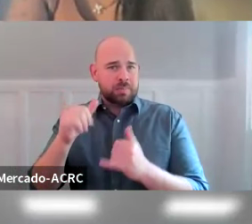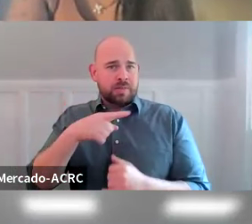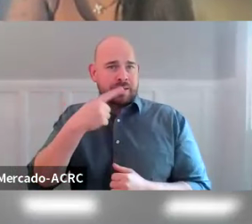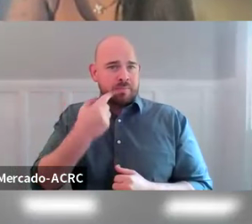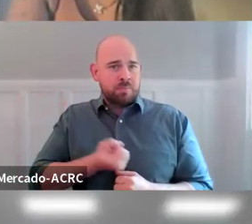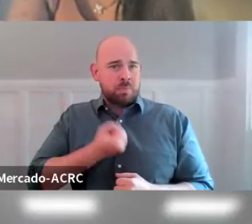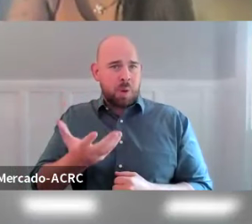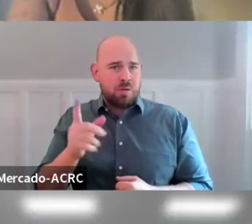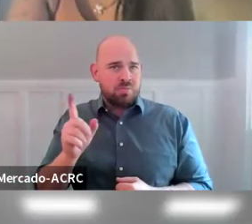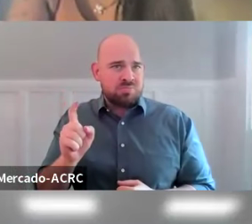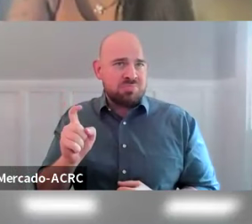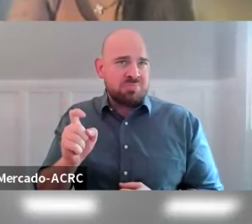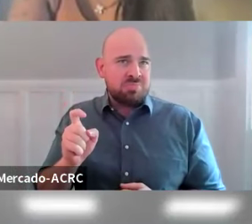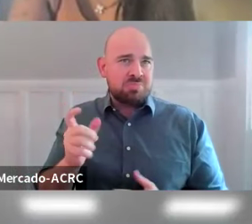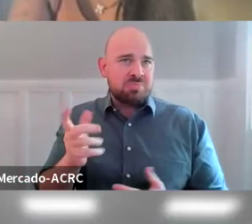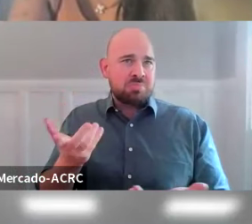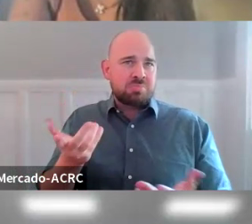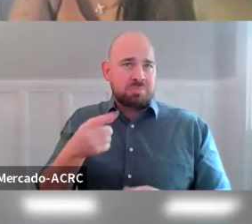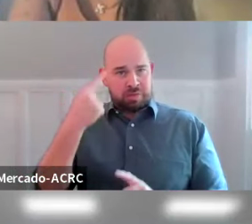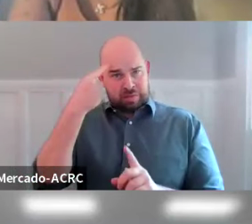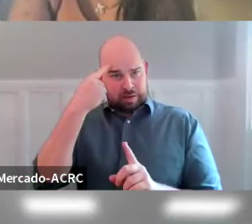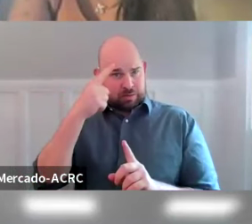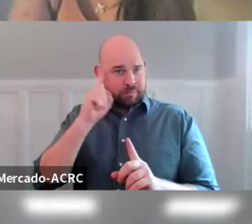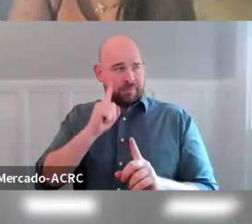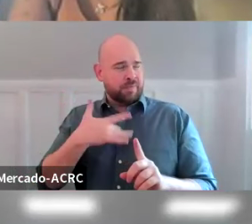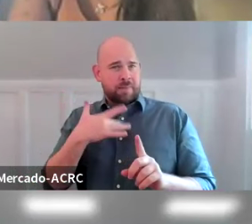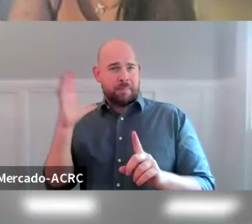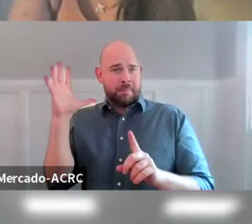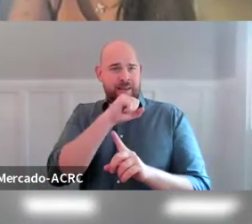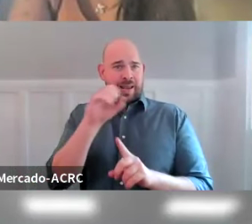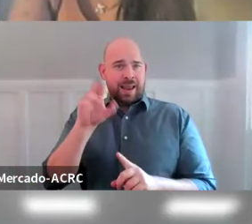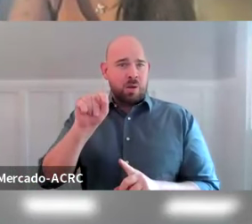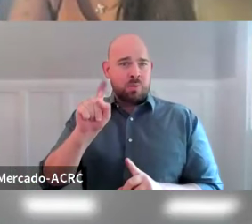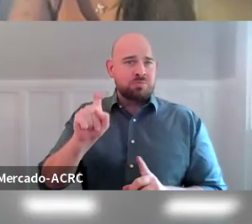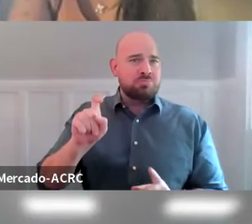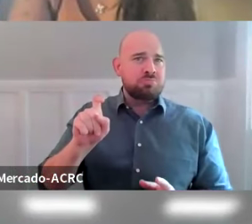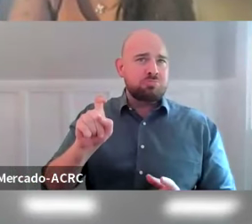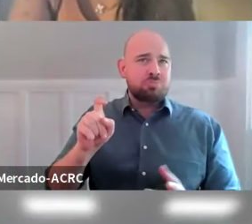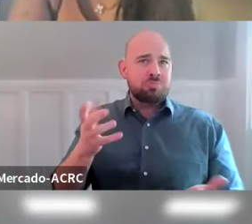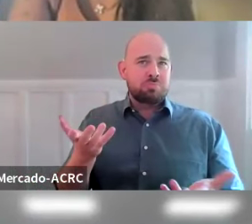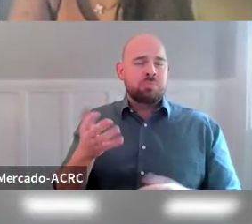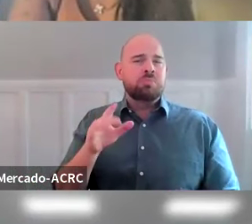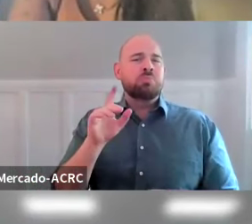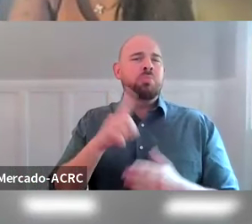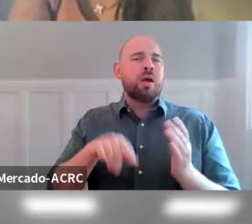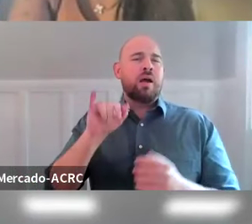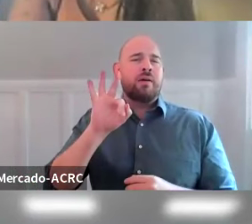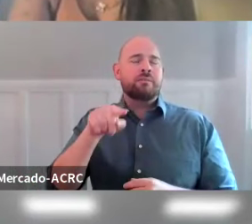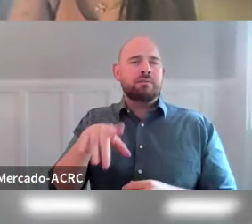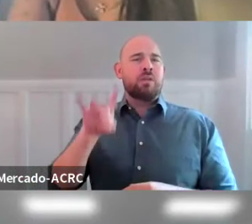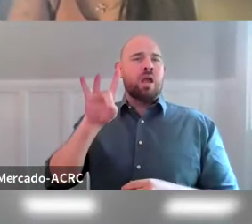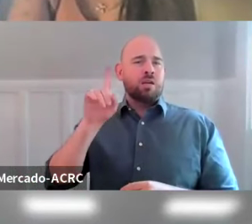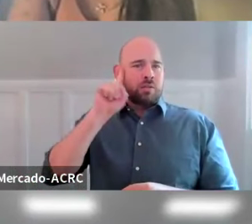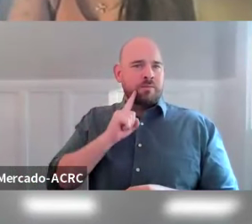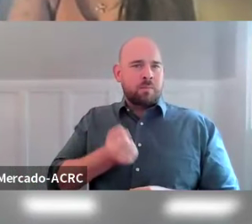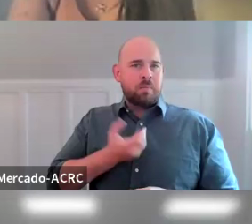rhythms. Can deaf people experience poetry? Do you think that deaf people are